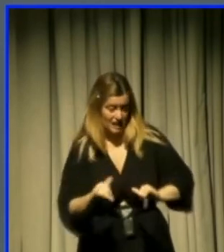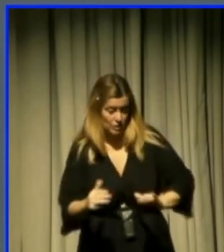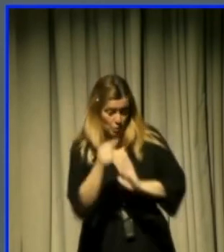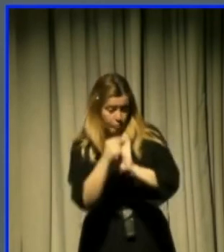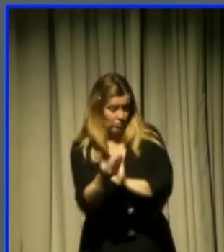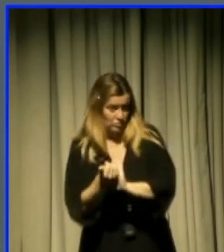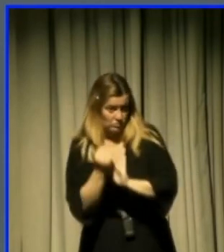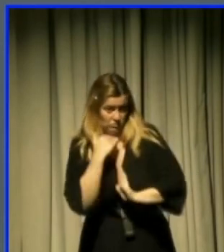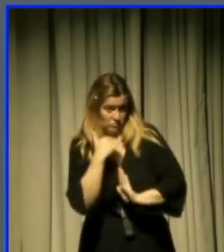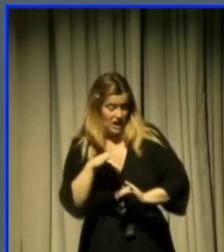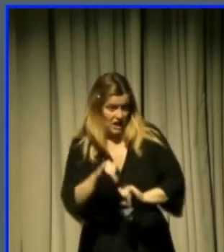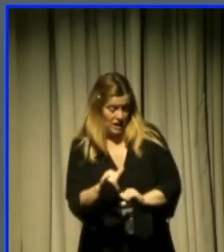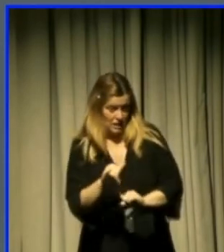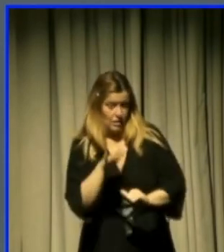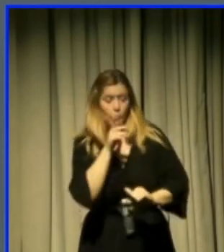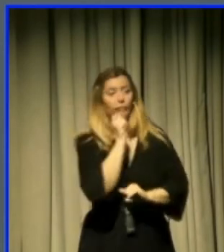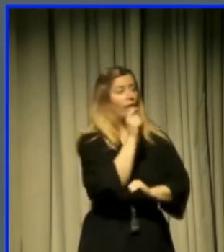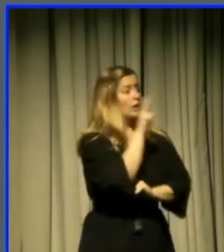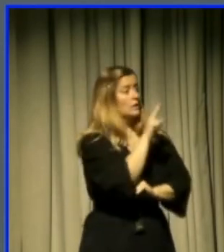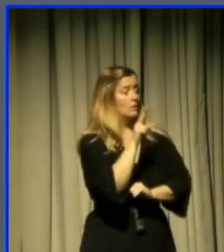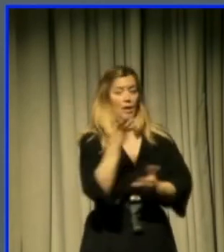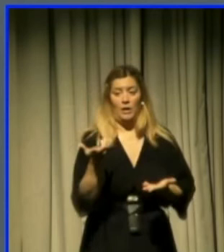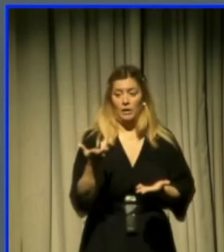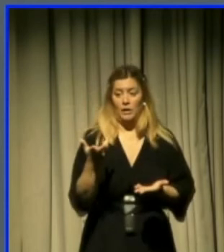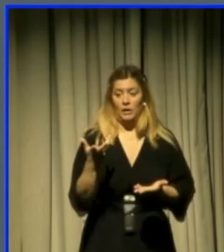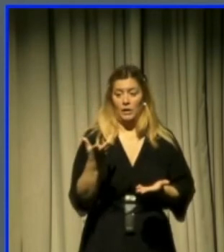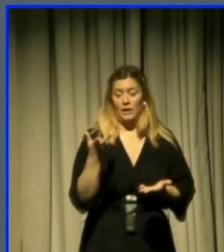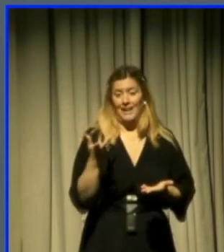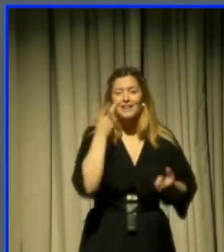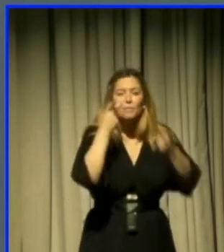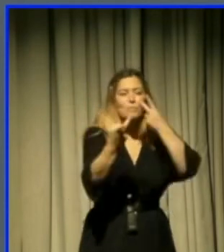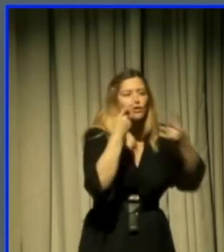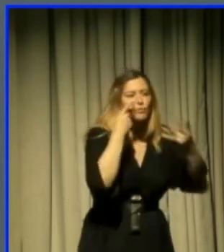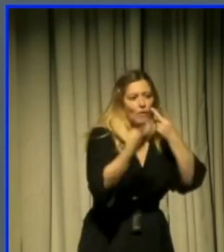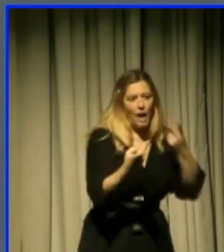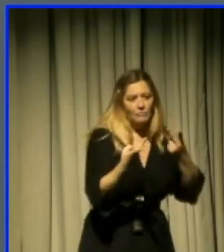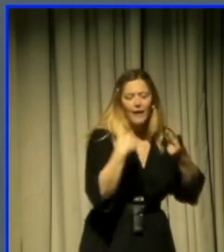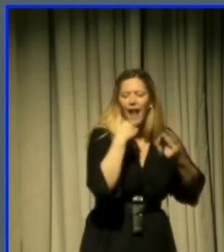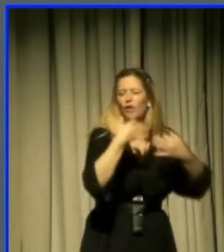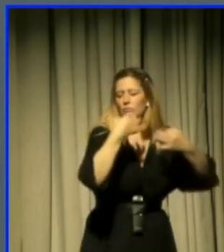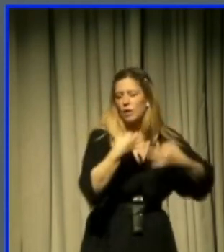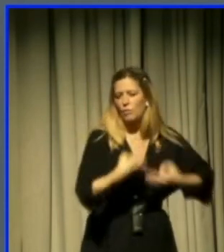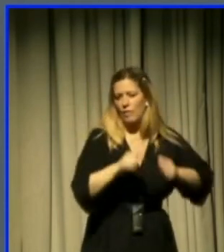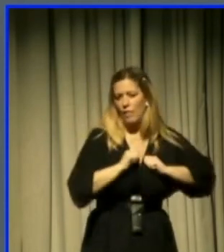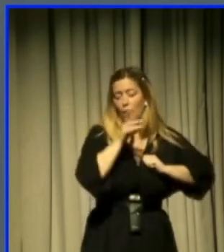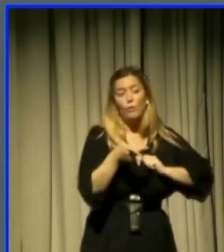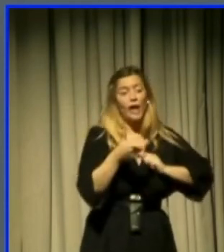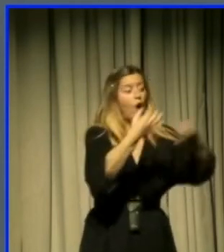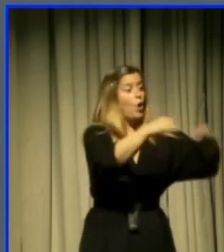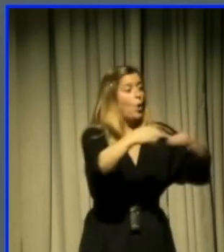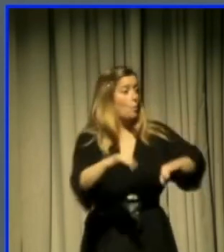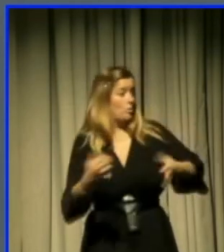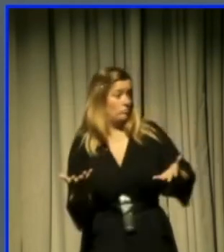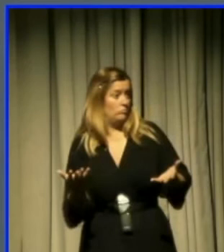to provide this kind of visual because it's common and it's cool in a very, again,